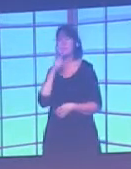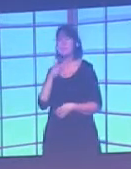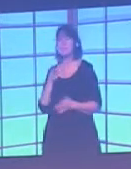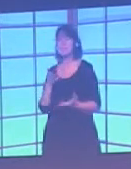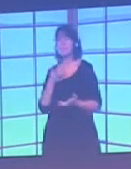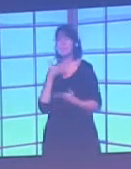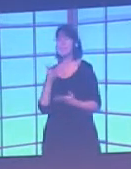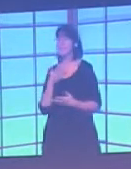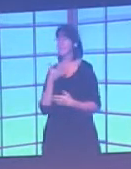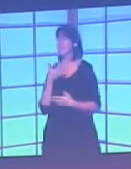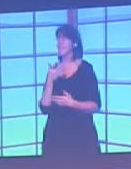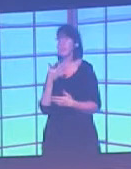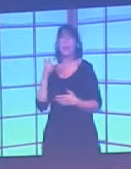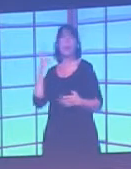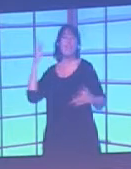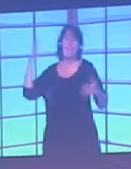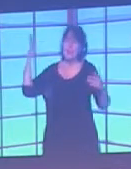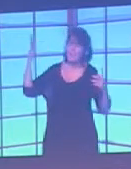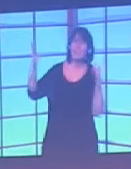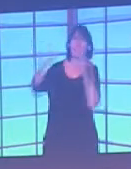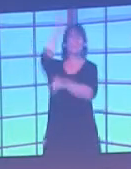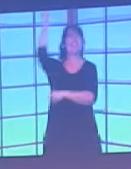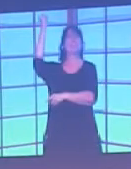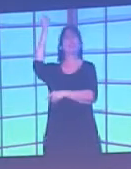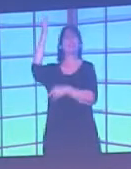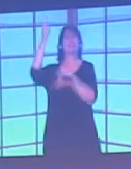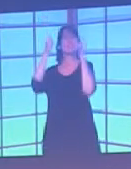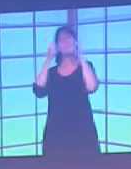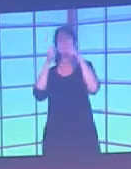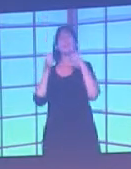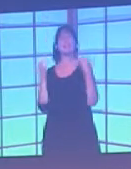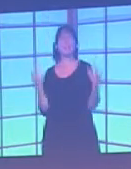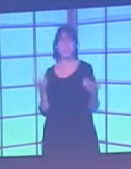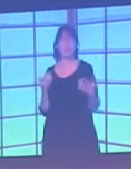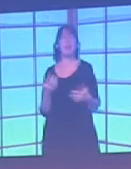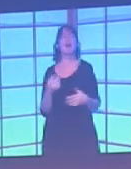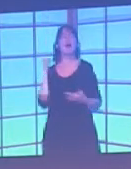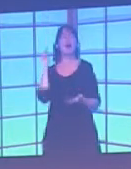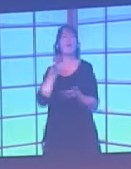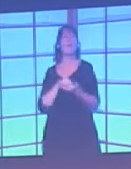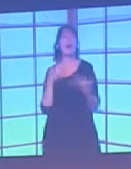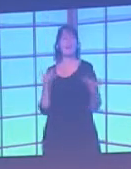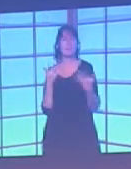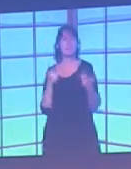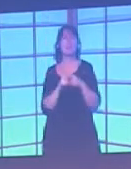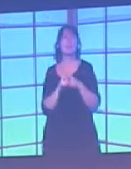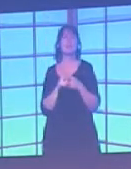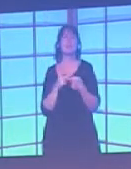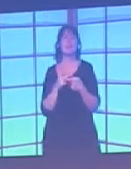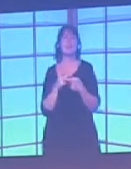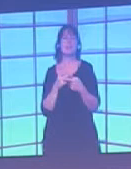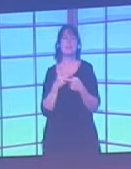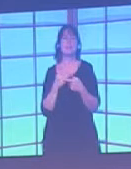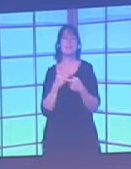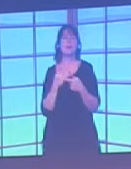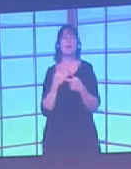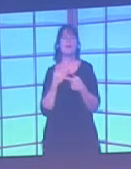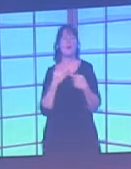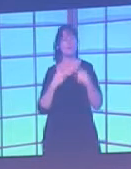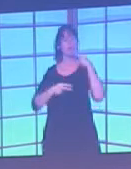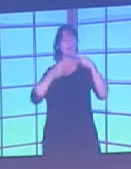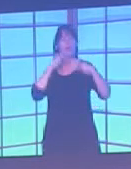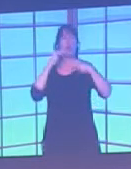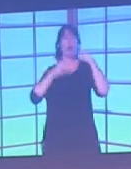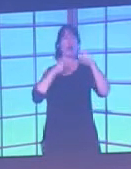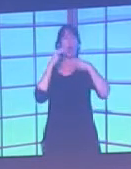great victory when they launched smallest but accessible service